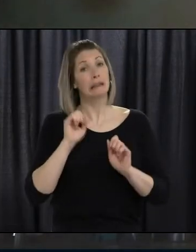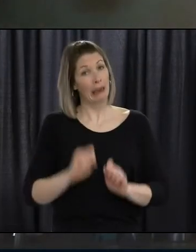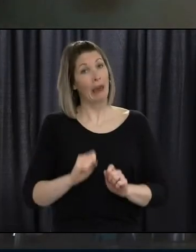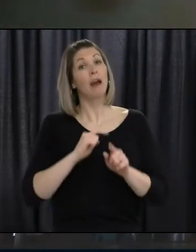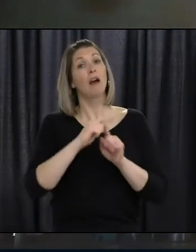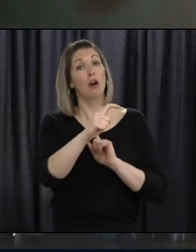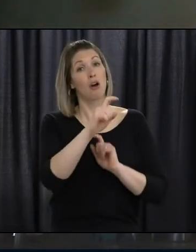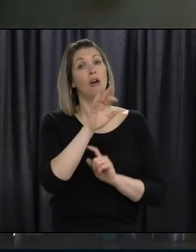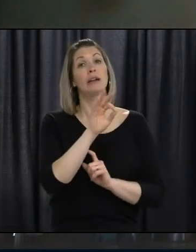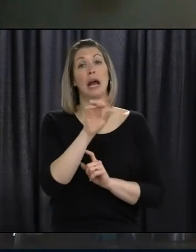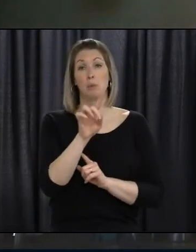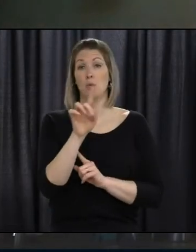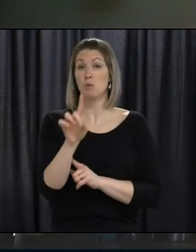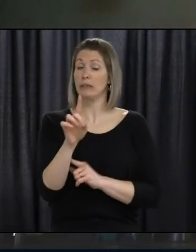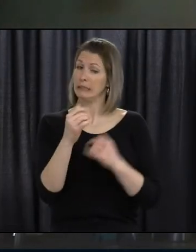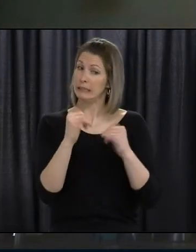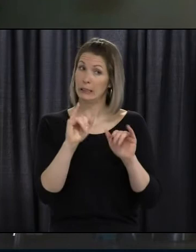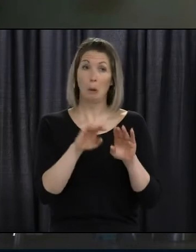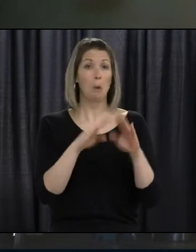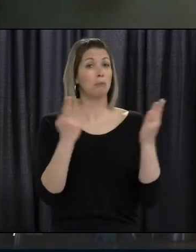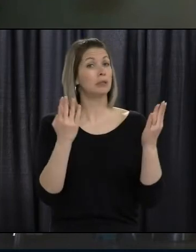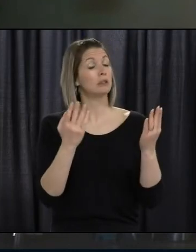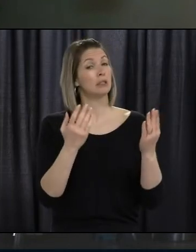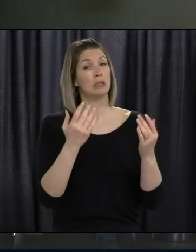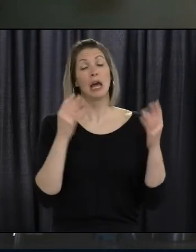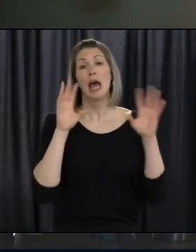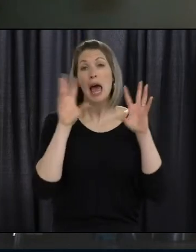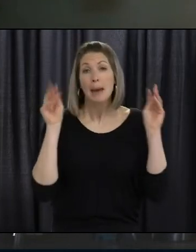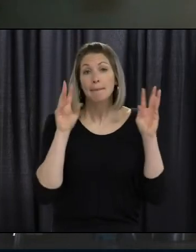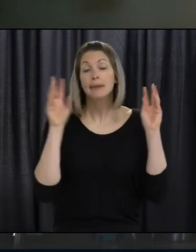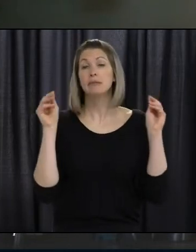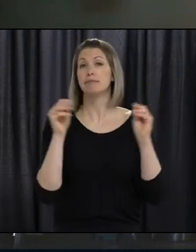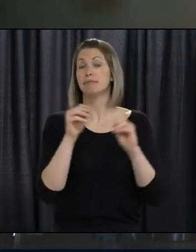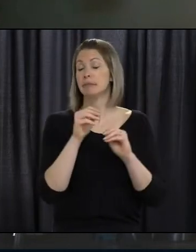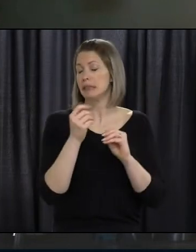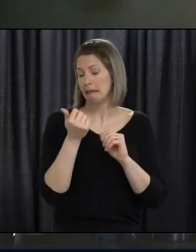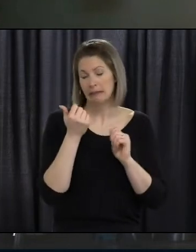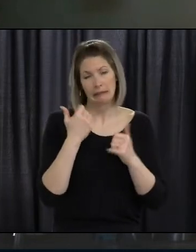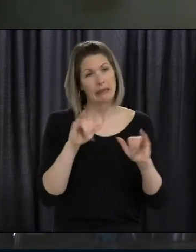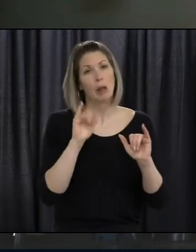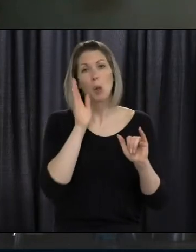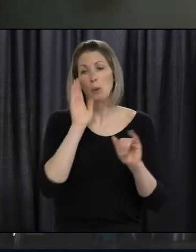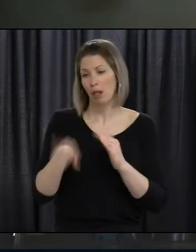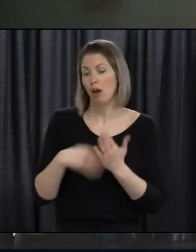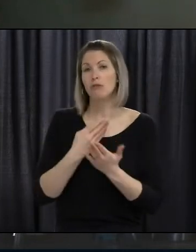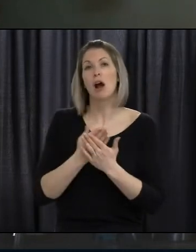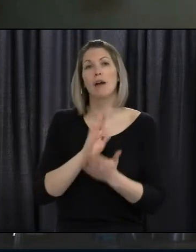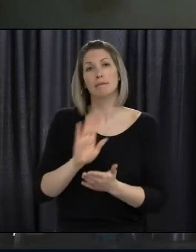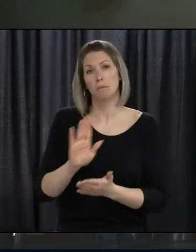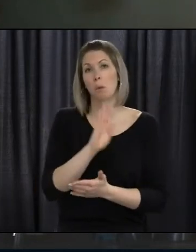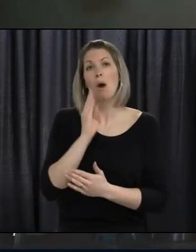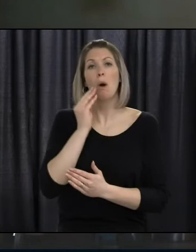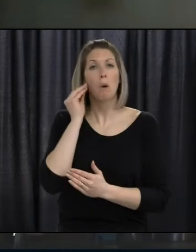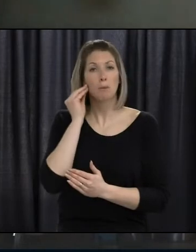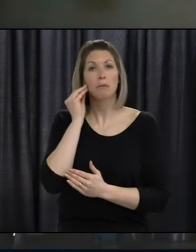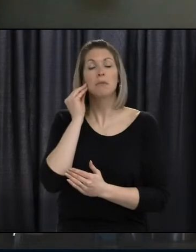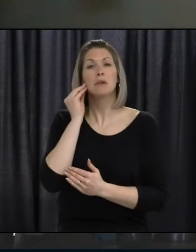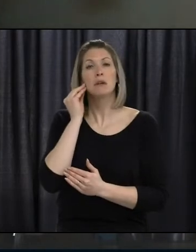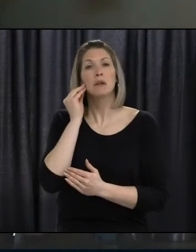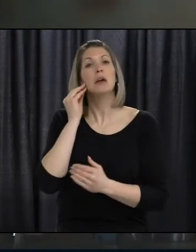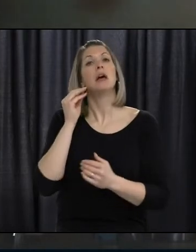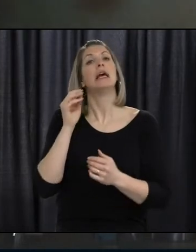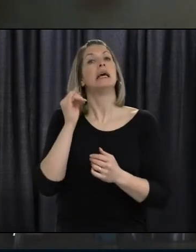might see on your fridge from years ago, 911 is the number to call. Again, mention exposure or